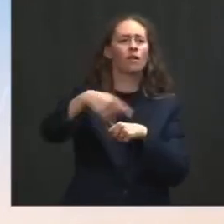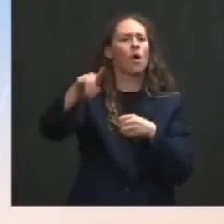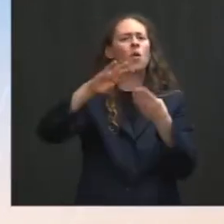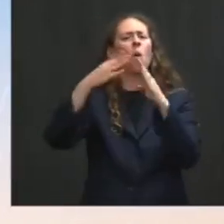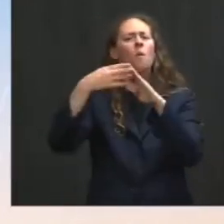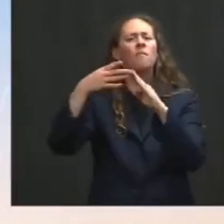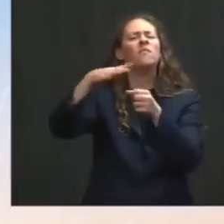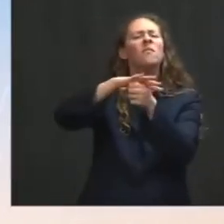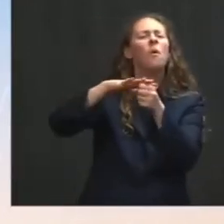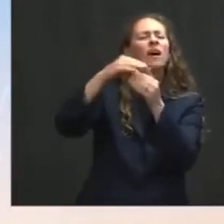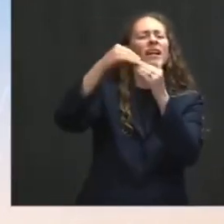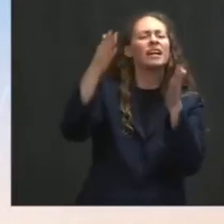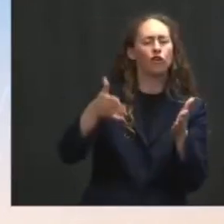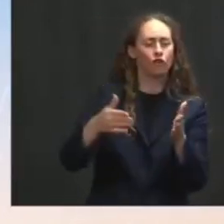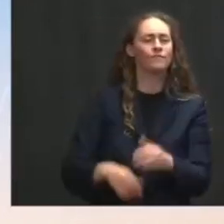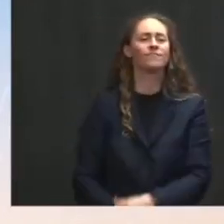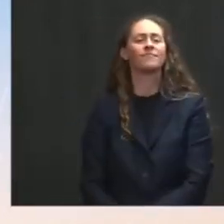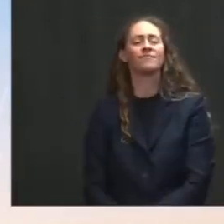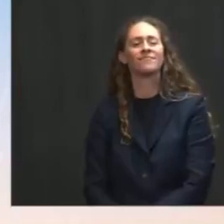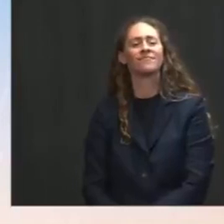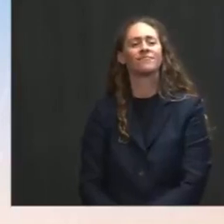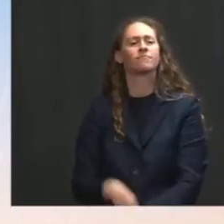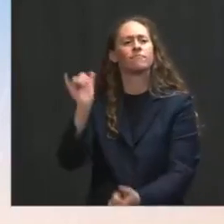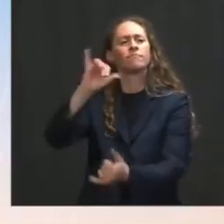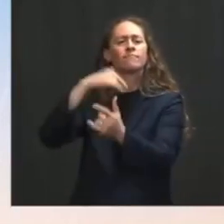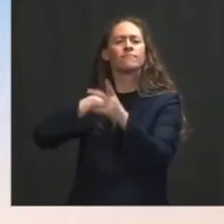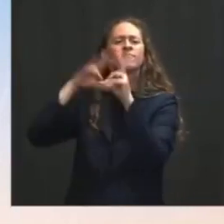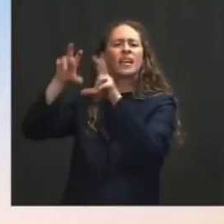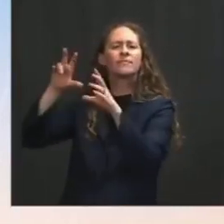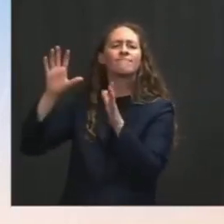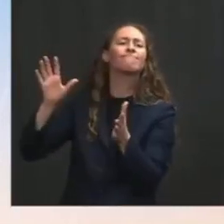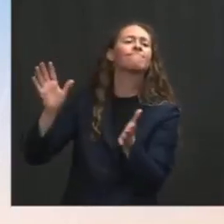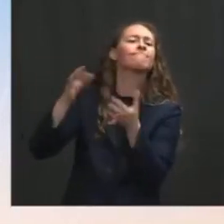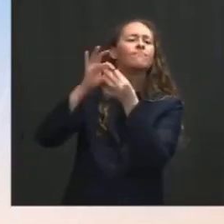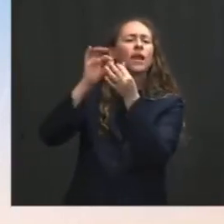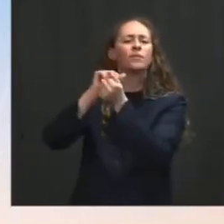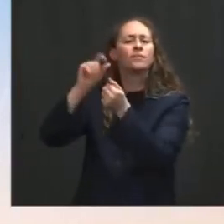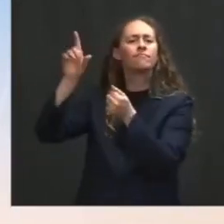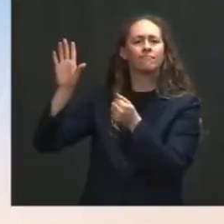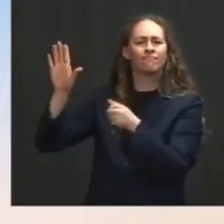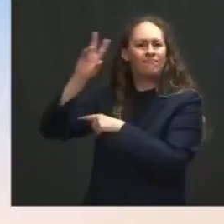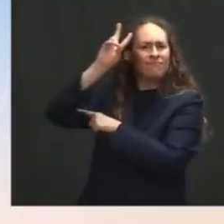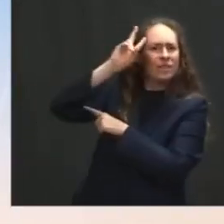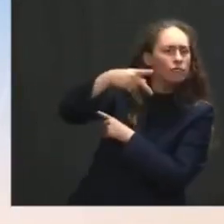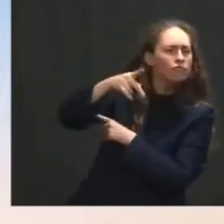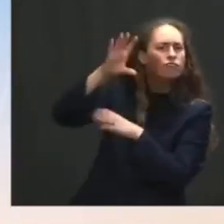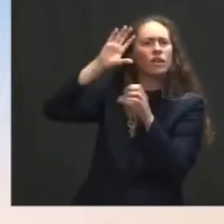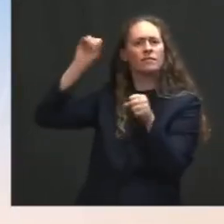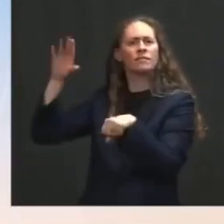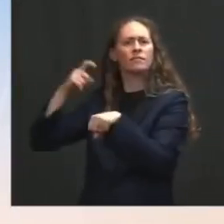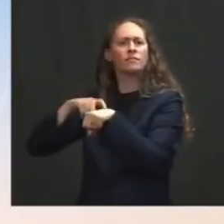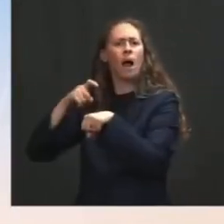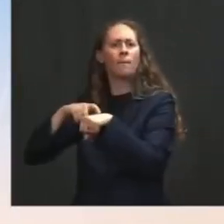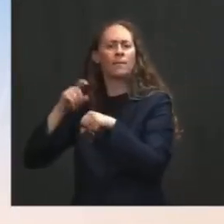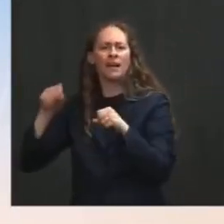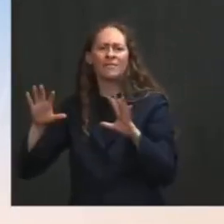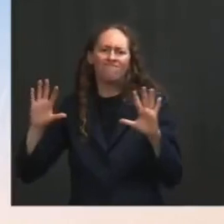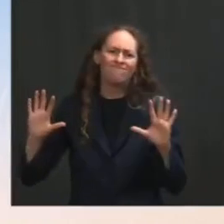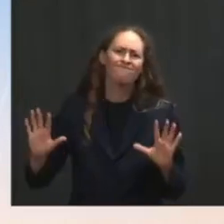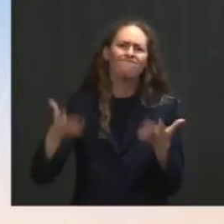you all have seen, in the president's, the vice president's, and Dr. Fauci's time in meeting with influencers who also have large reaches to a lot of these